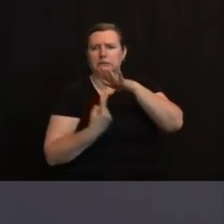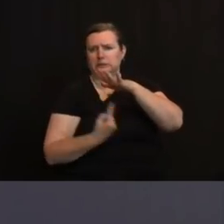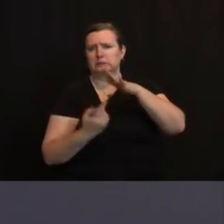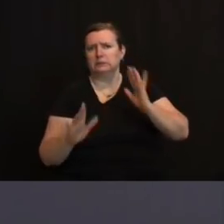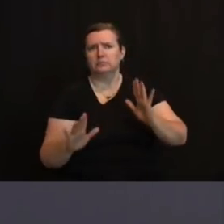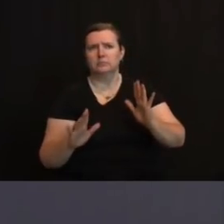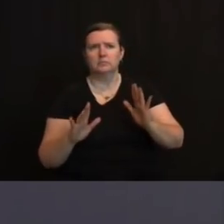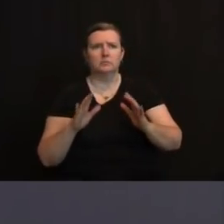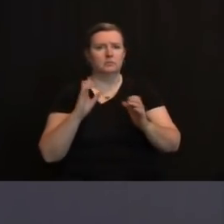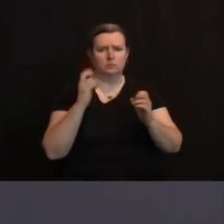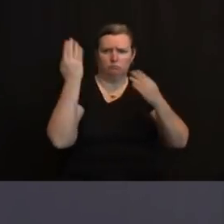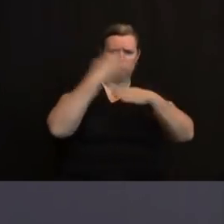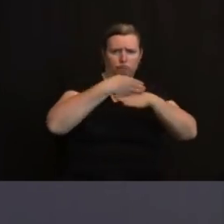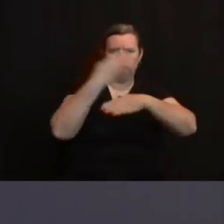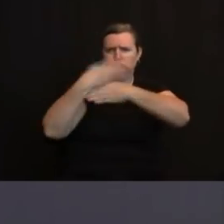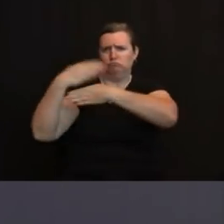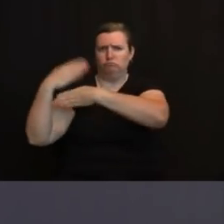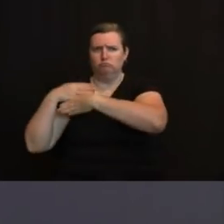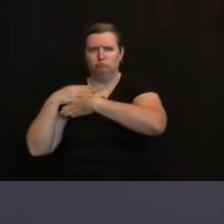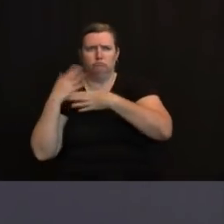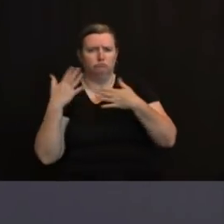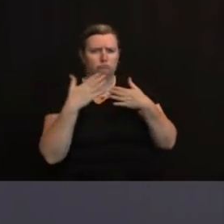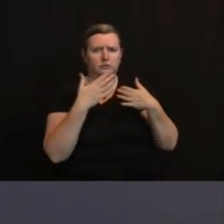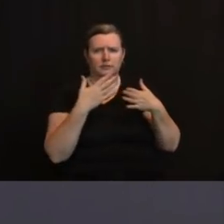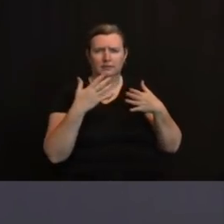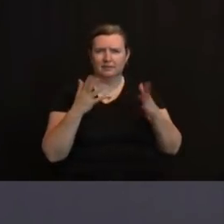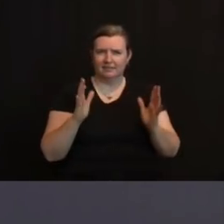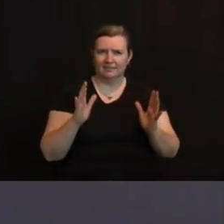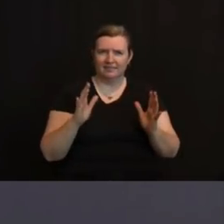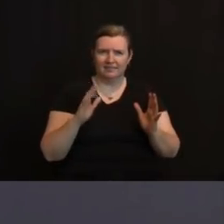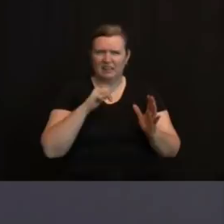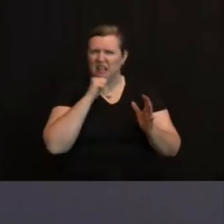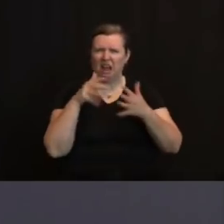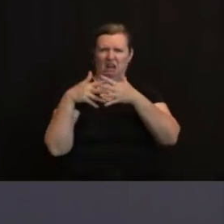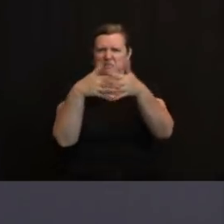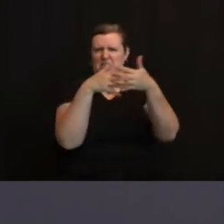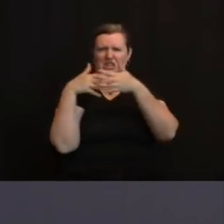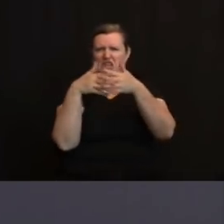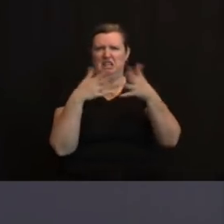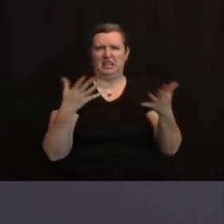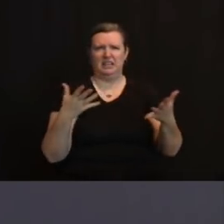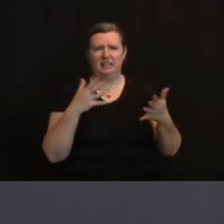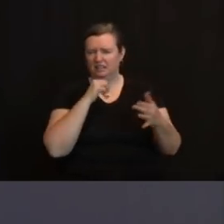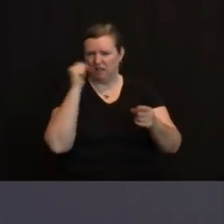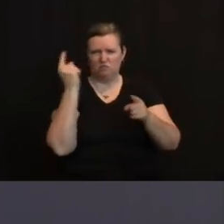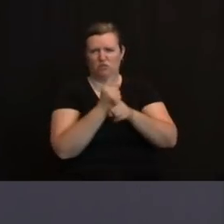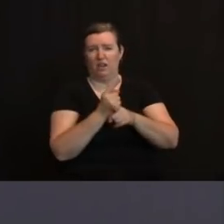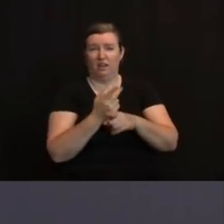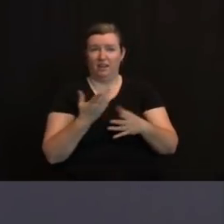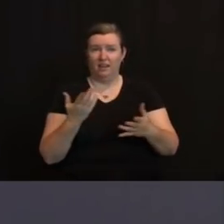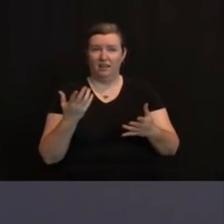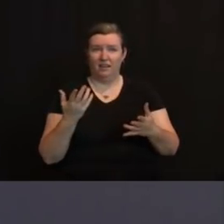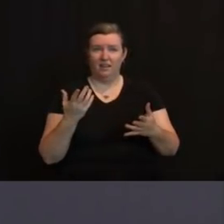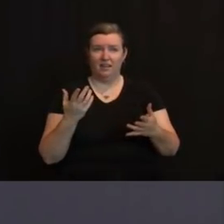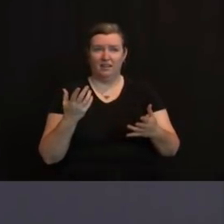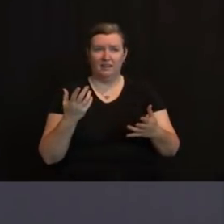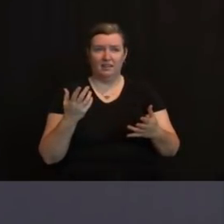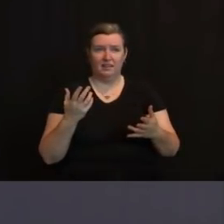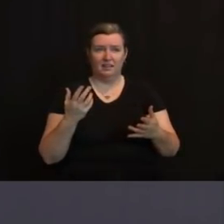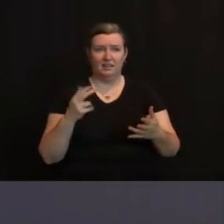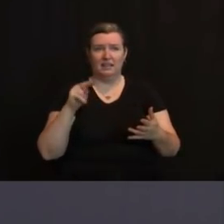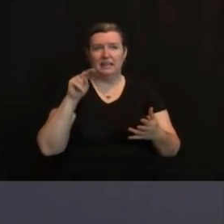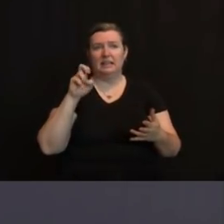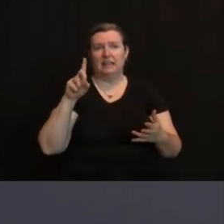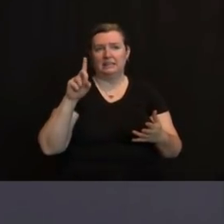bizarre, counterproductive, anti-American, and anti-social. Ned Lamont said that a quarantine